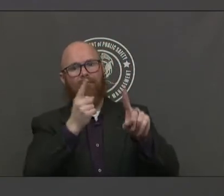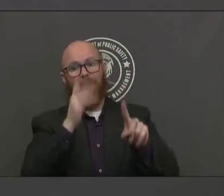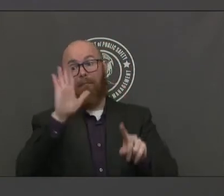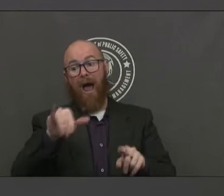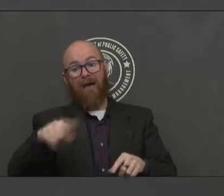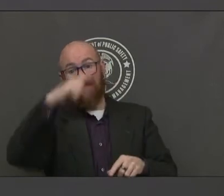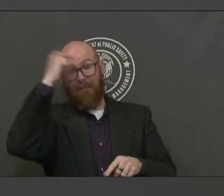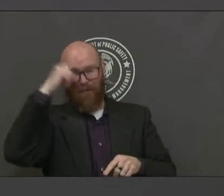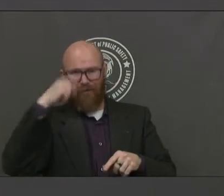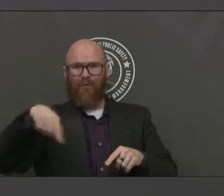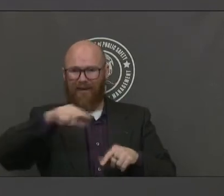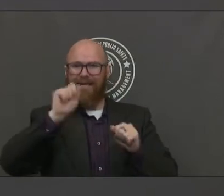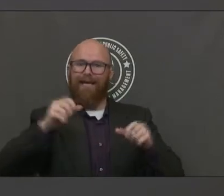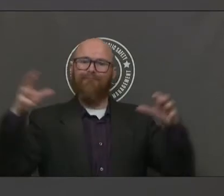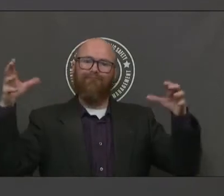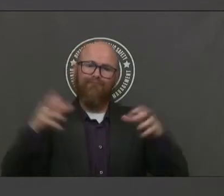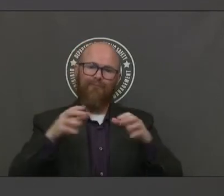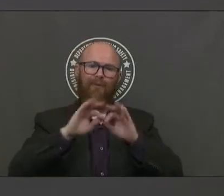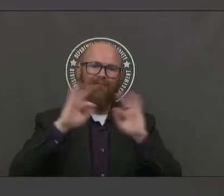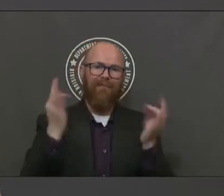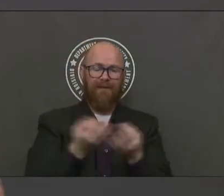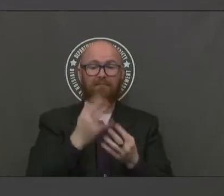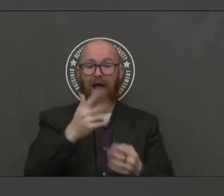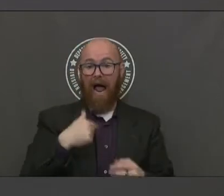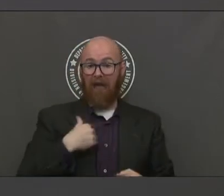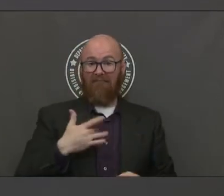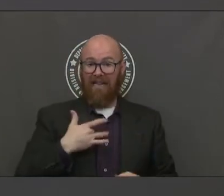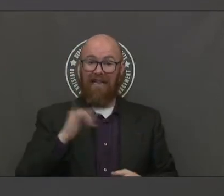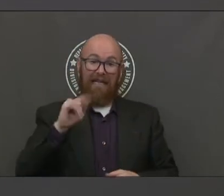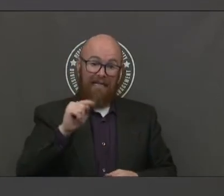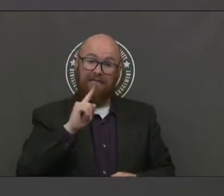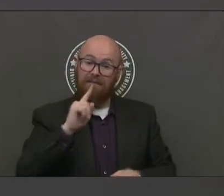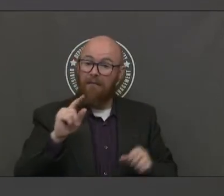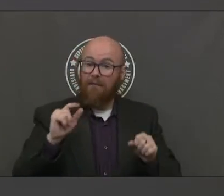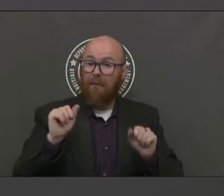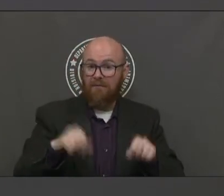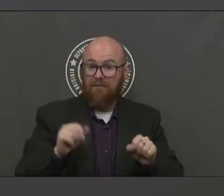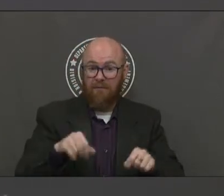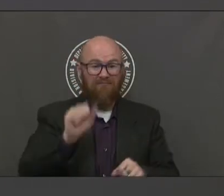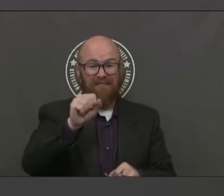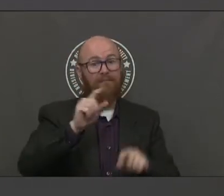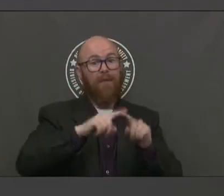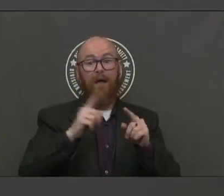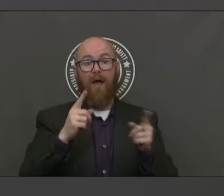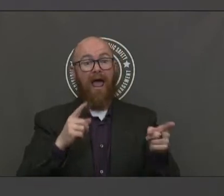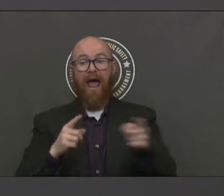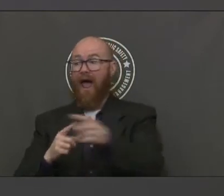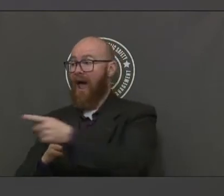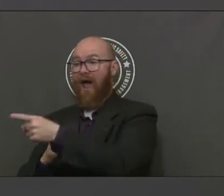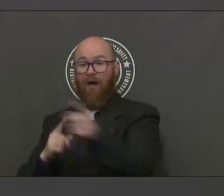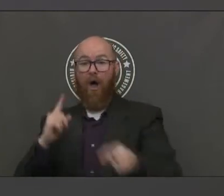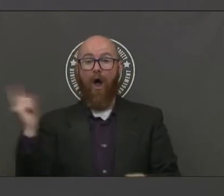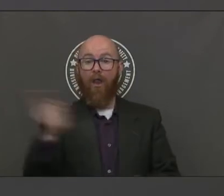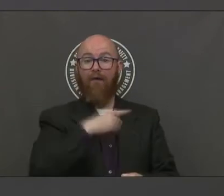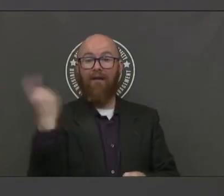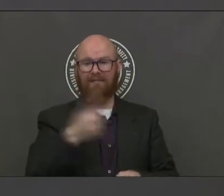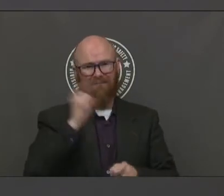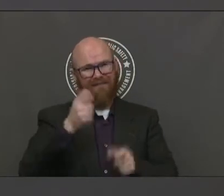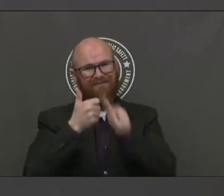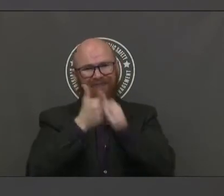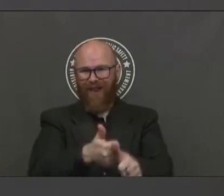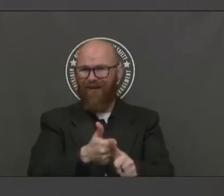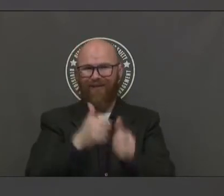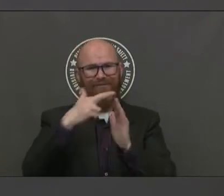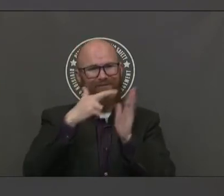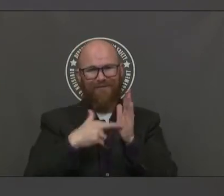summer. I think it is certainly possible. It's going to take all of us continuing to adhere to public health recommendations until that point.